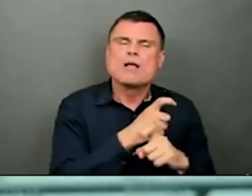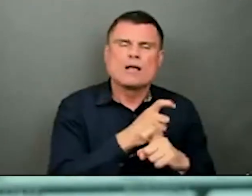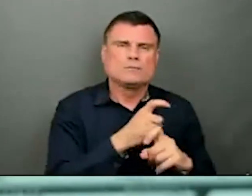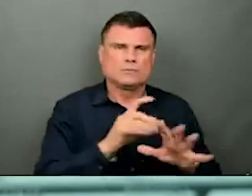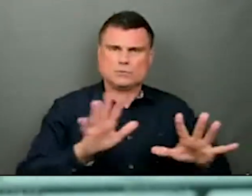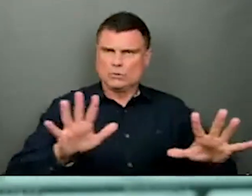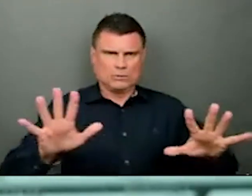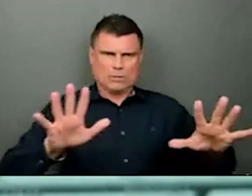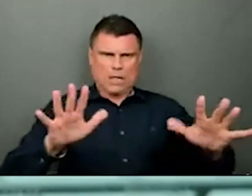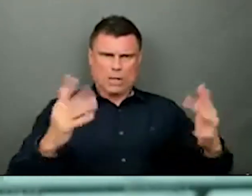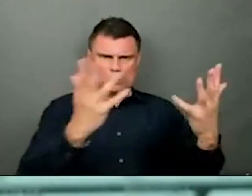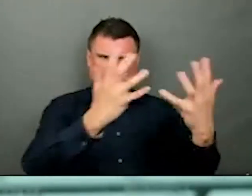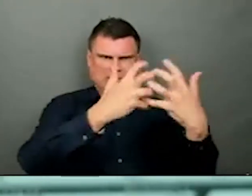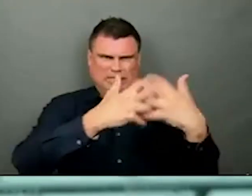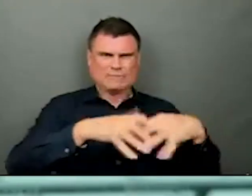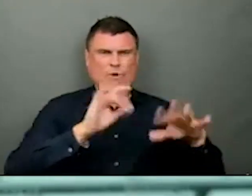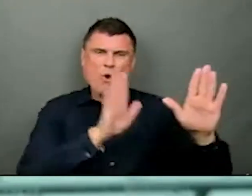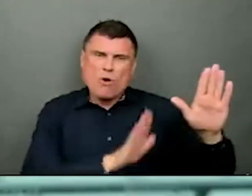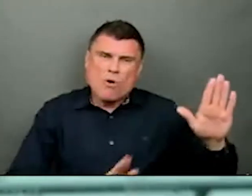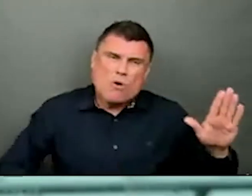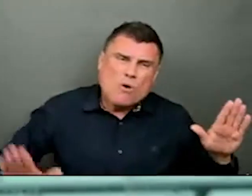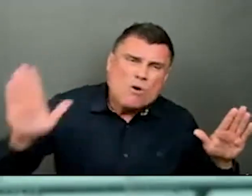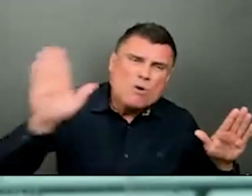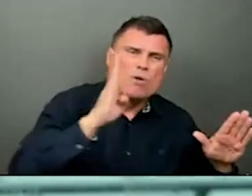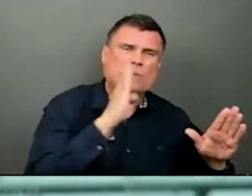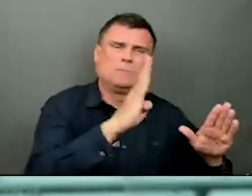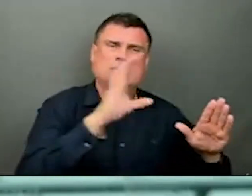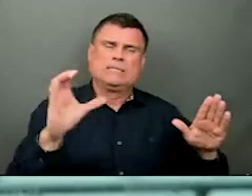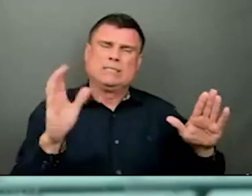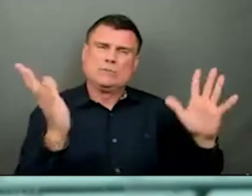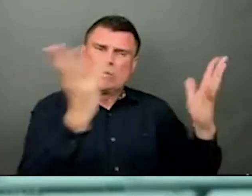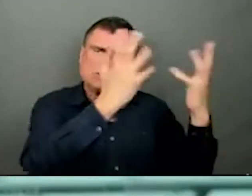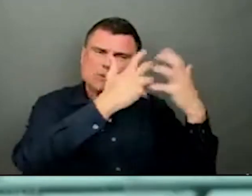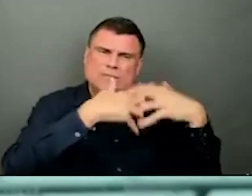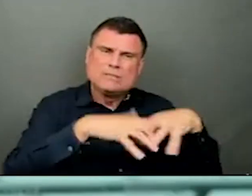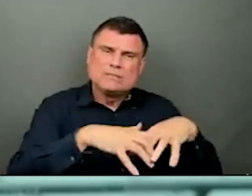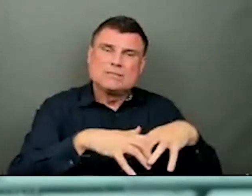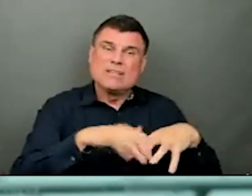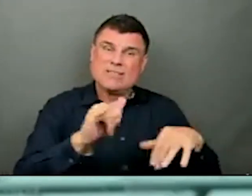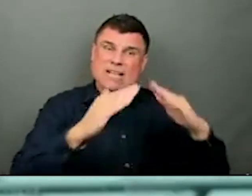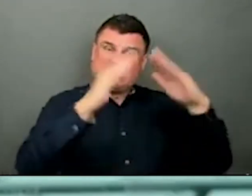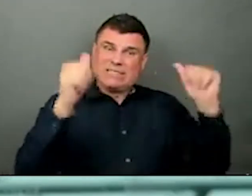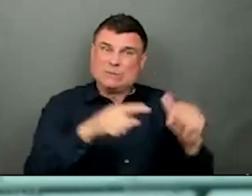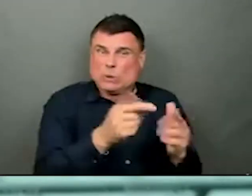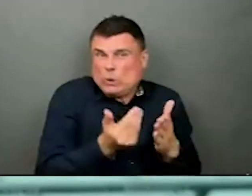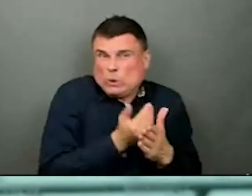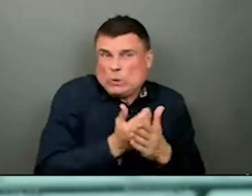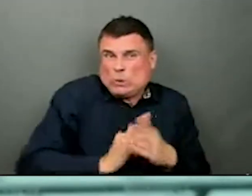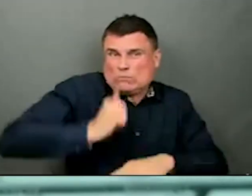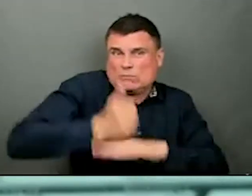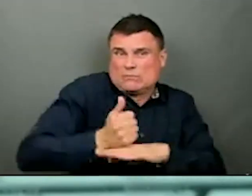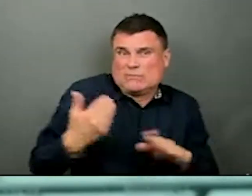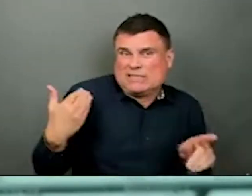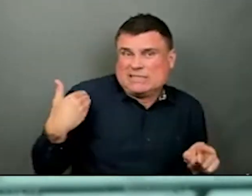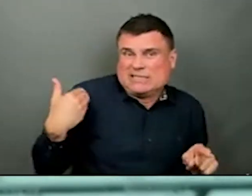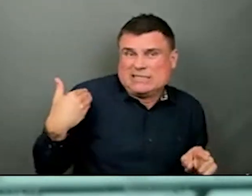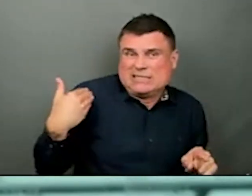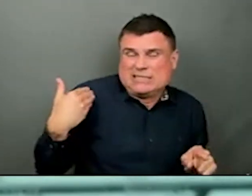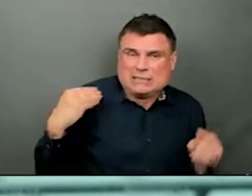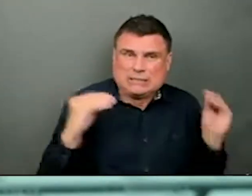it's going to be a very helpful legacy system, but we've been building it as we go. So we do have a